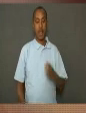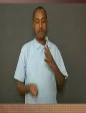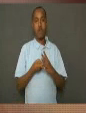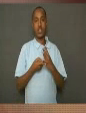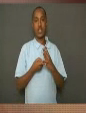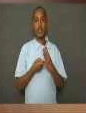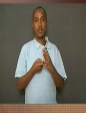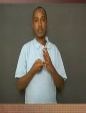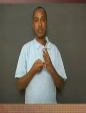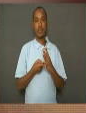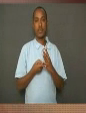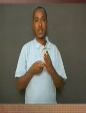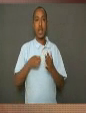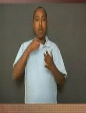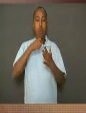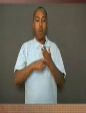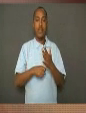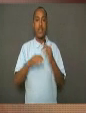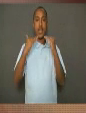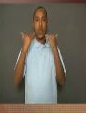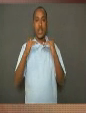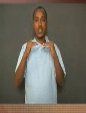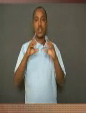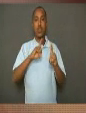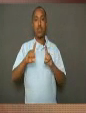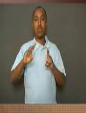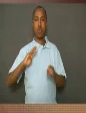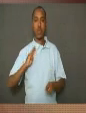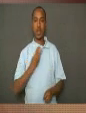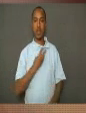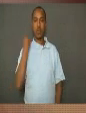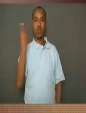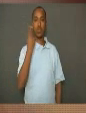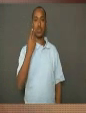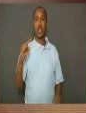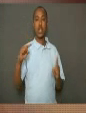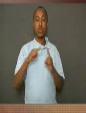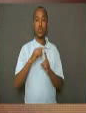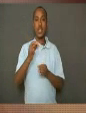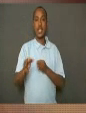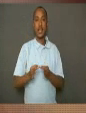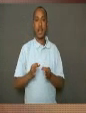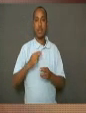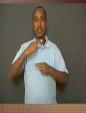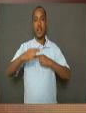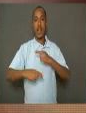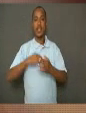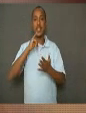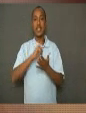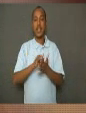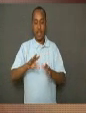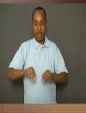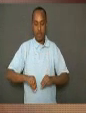Fourth, what equation do we use to describe reactions